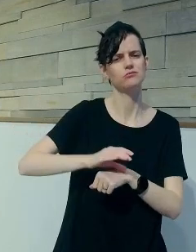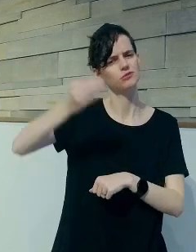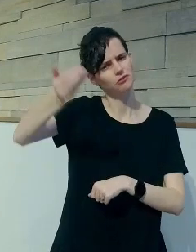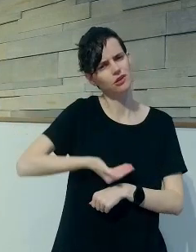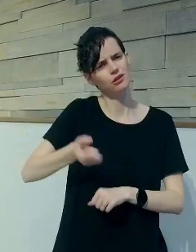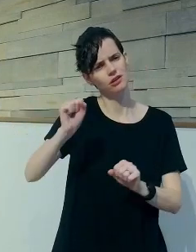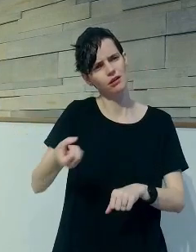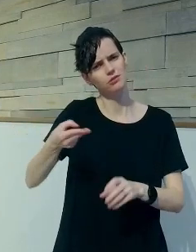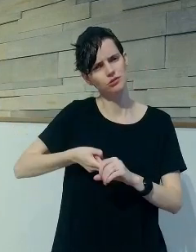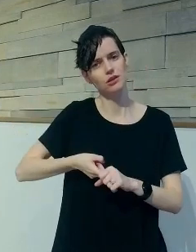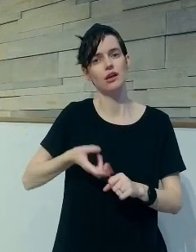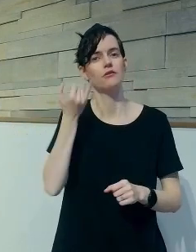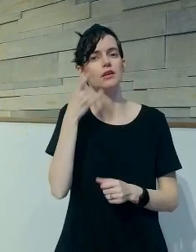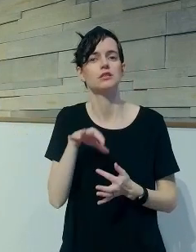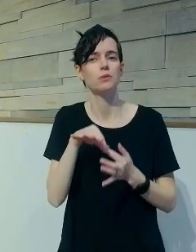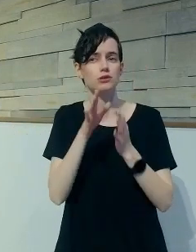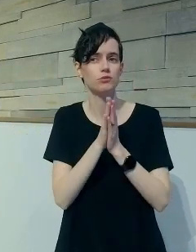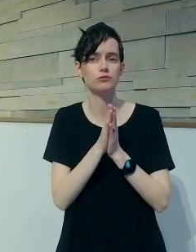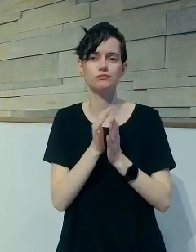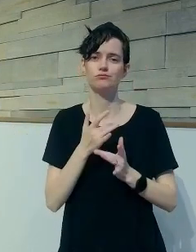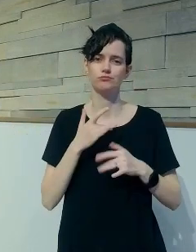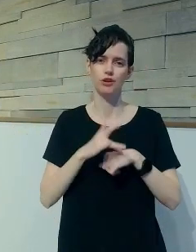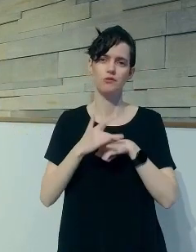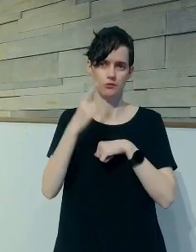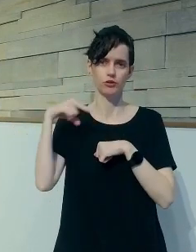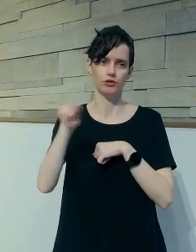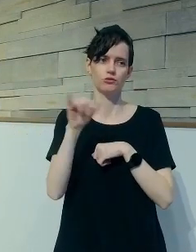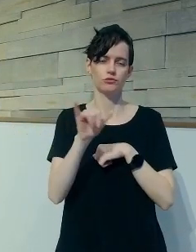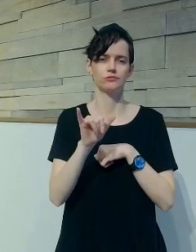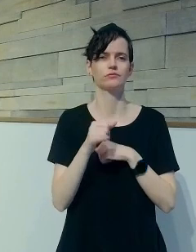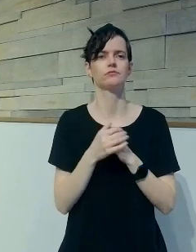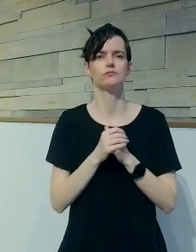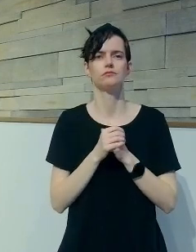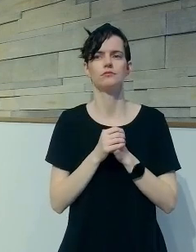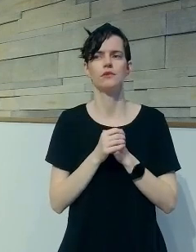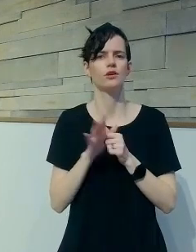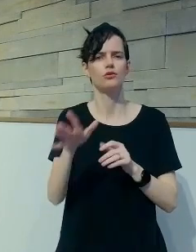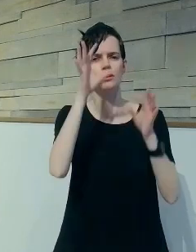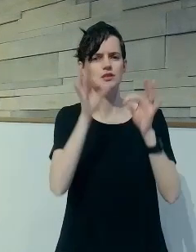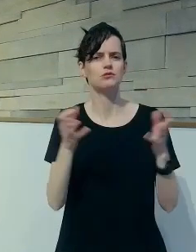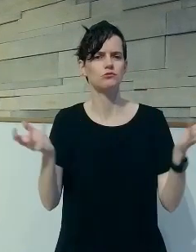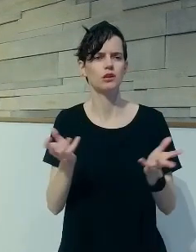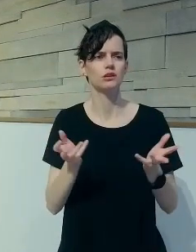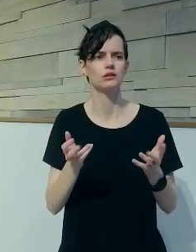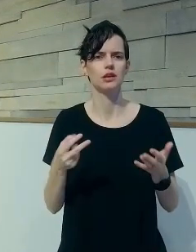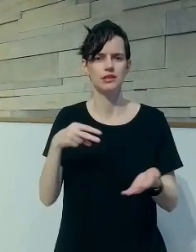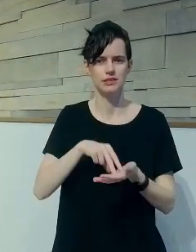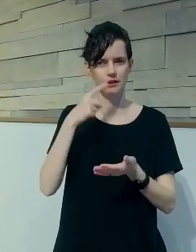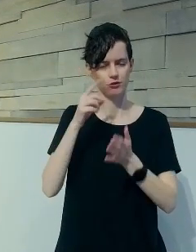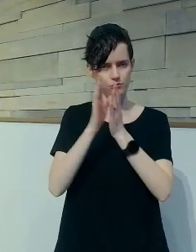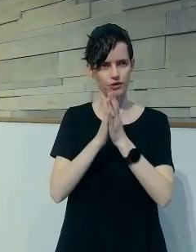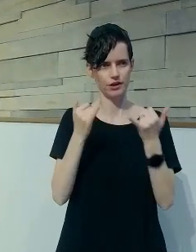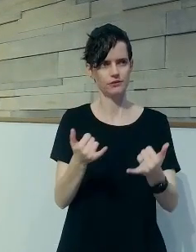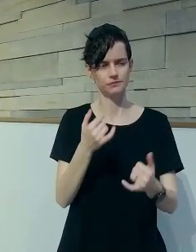our church. If you need special prayer, we make ourselves available to you this day. What's your decision? Let's stand for our word of